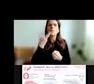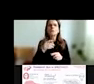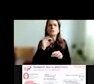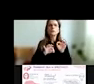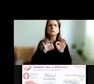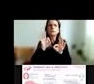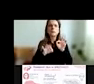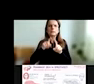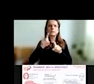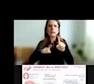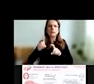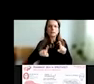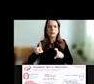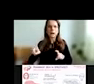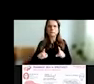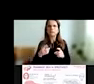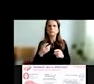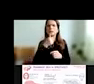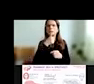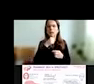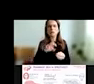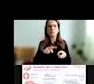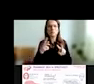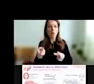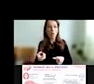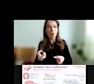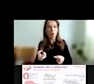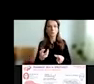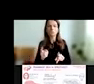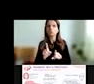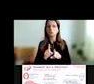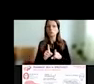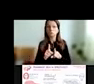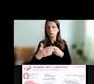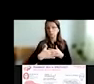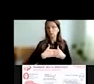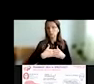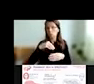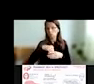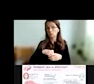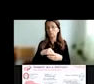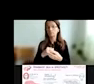underlying trends, increasing digitalization, the shift to